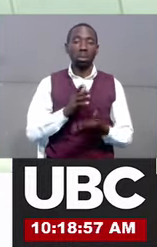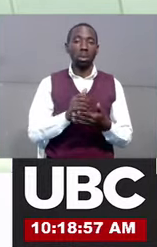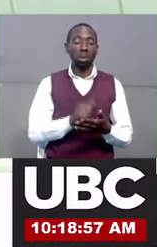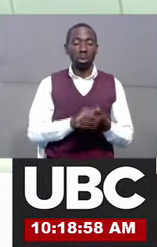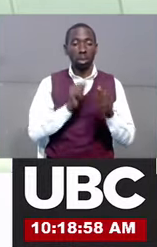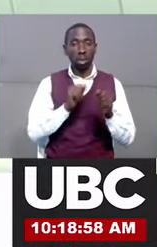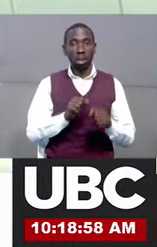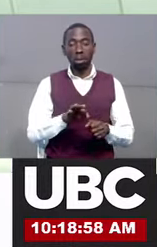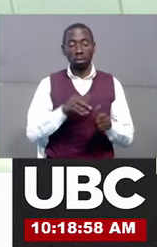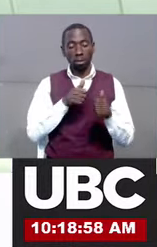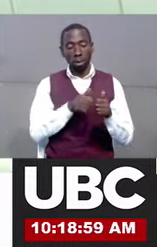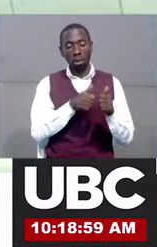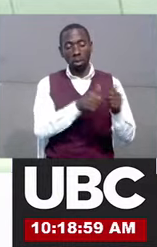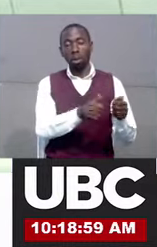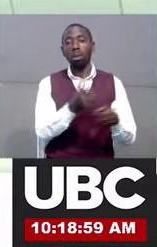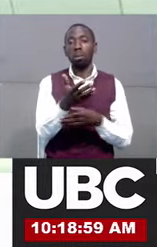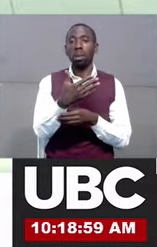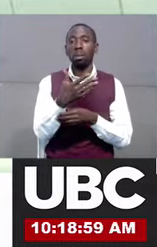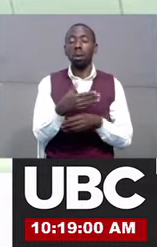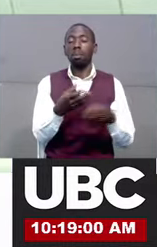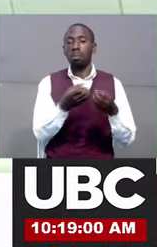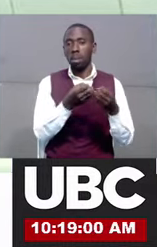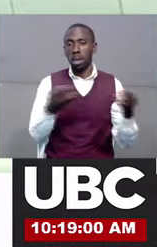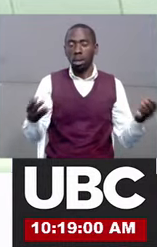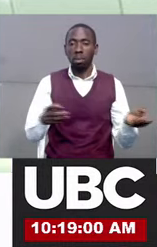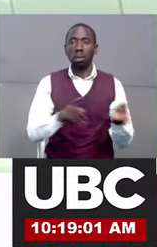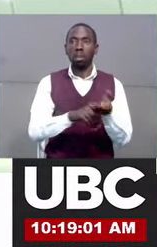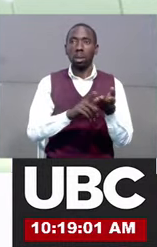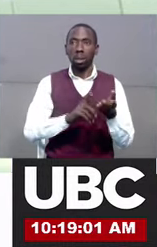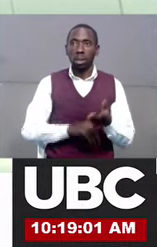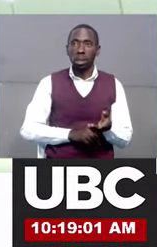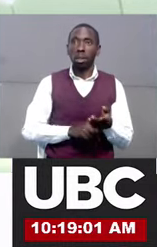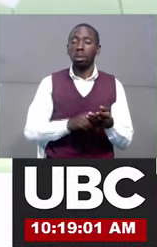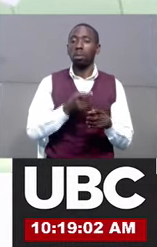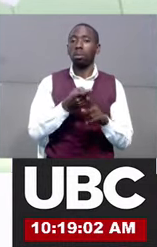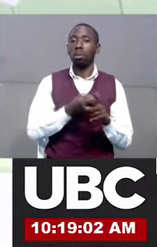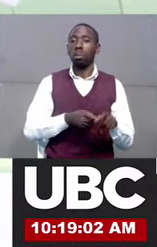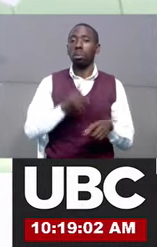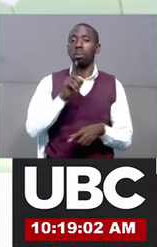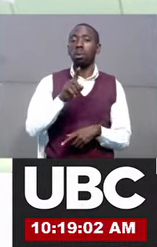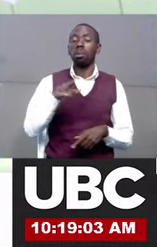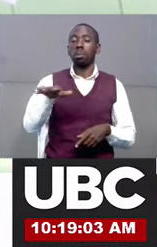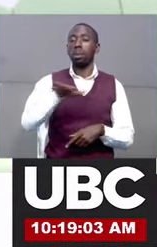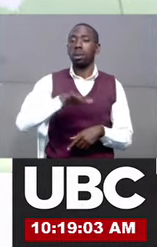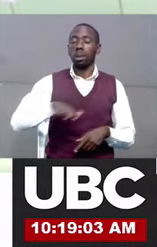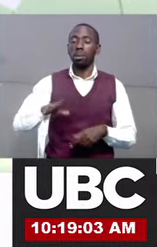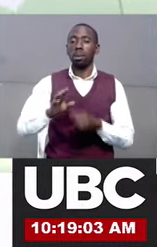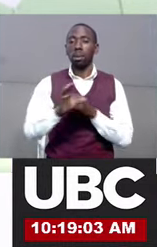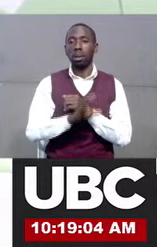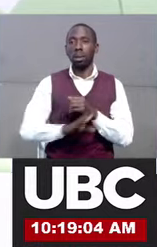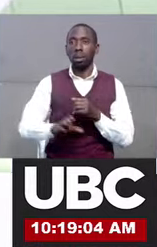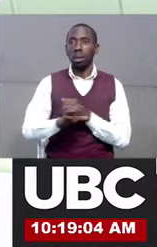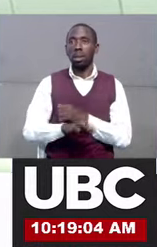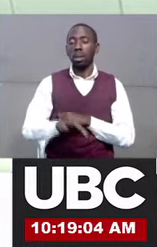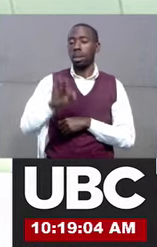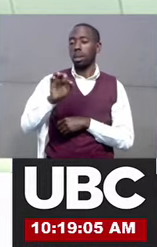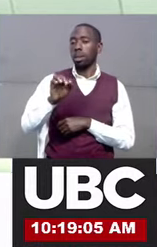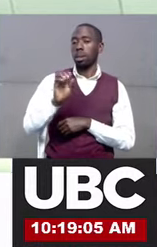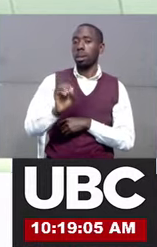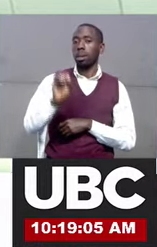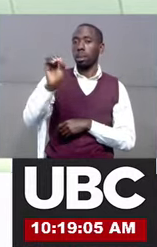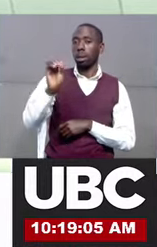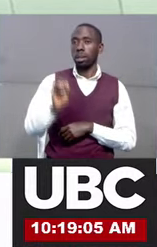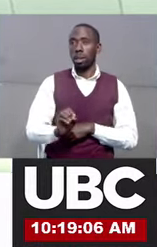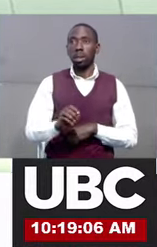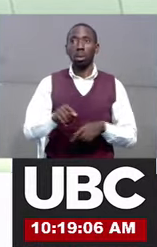and see that most of these beneficiaries largely come from one part of this country. Almost 80% of those beneficiaries. I